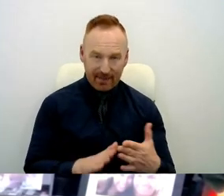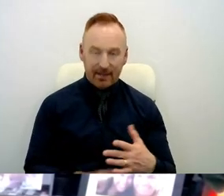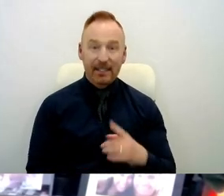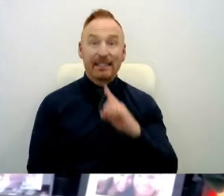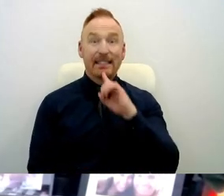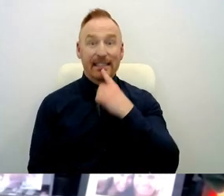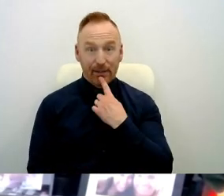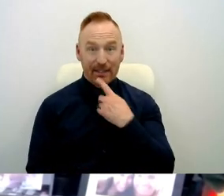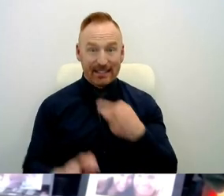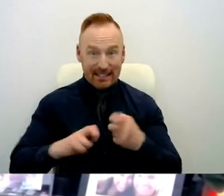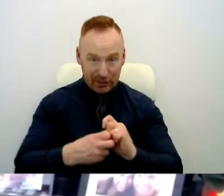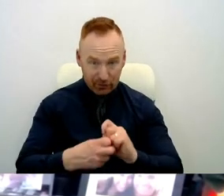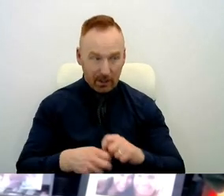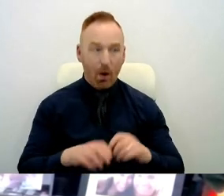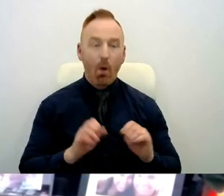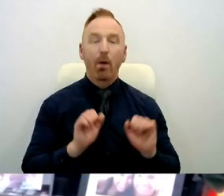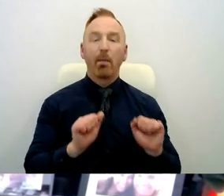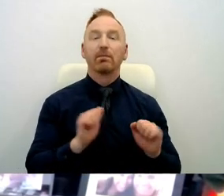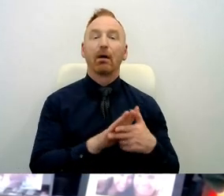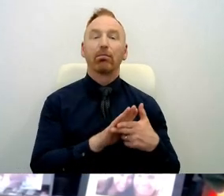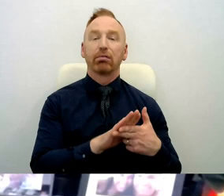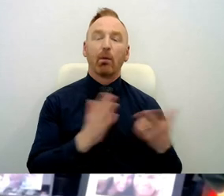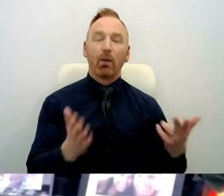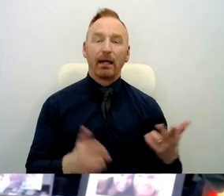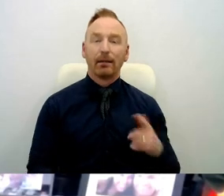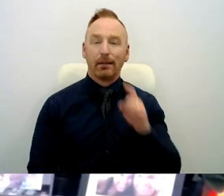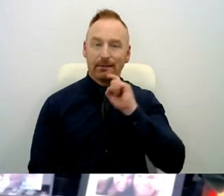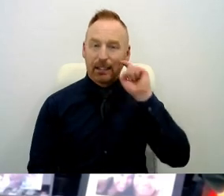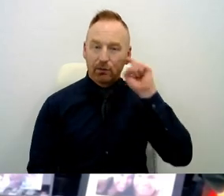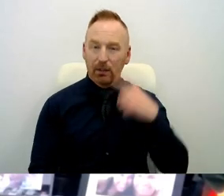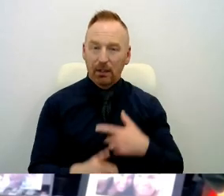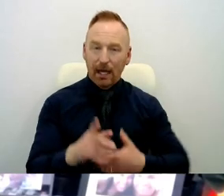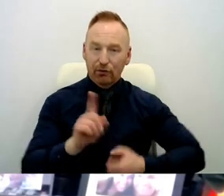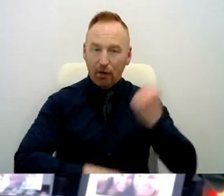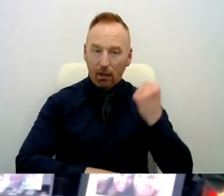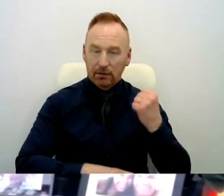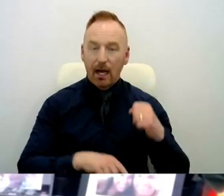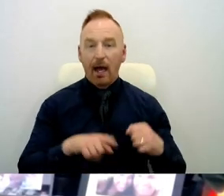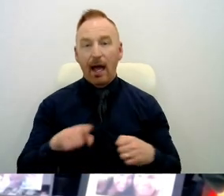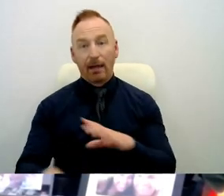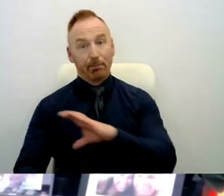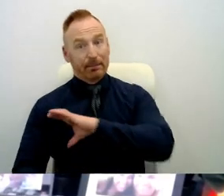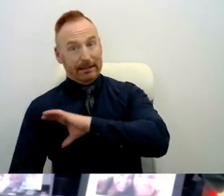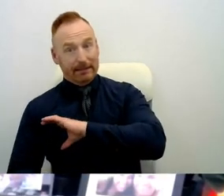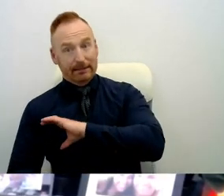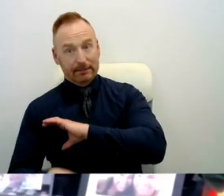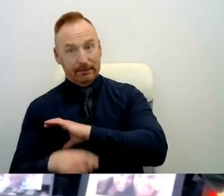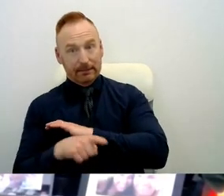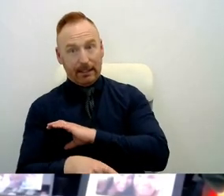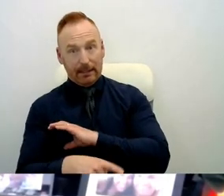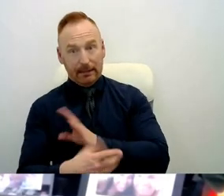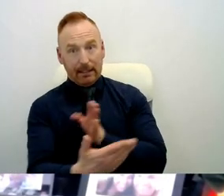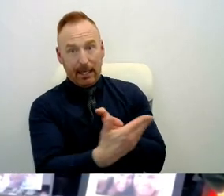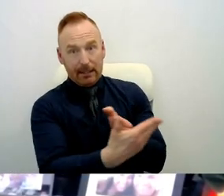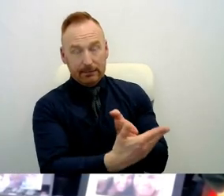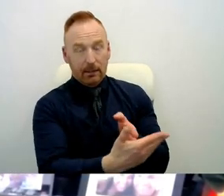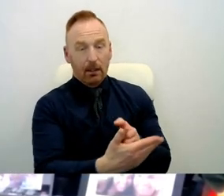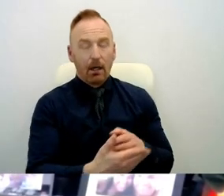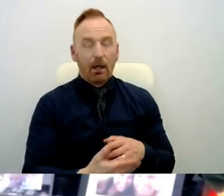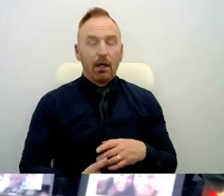serious injury, or allegations of sexual assault at the hands of police. Those are just a few examples